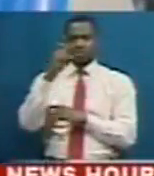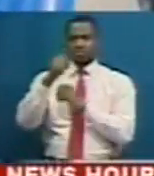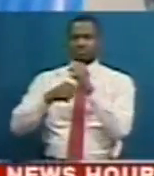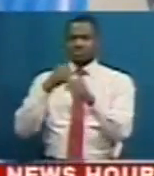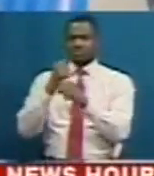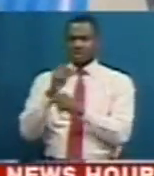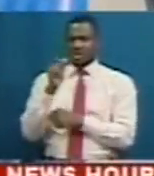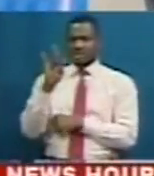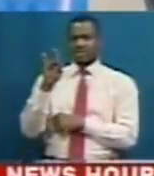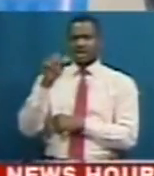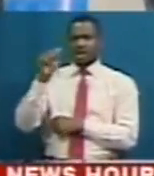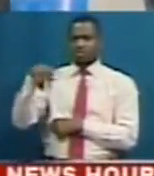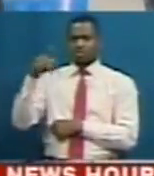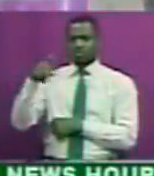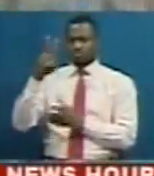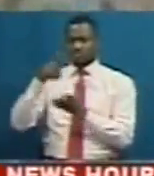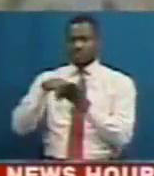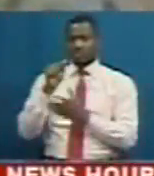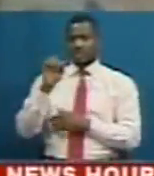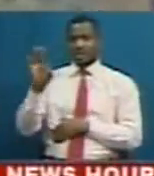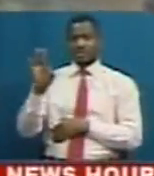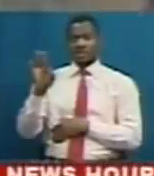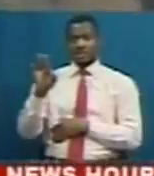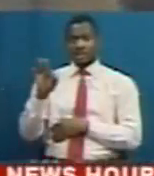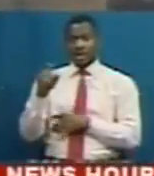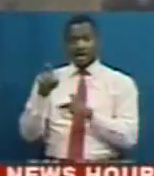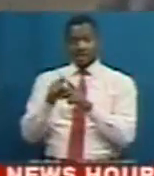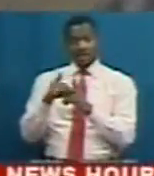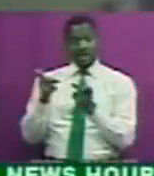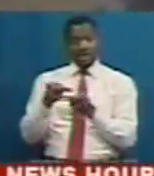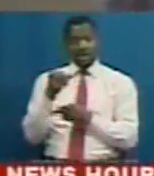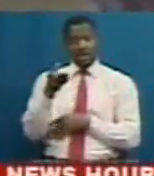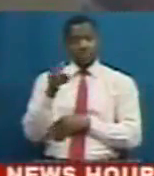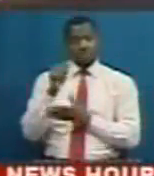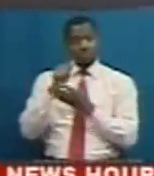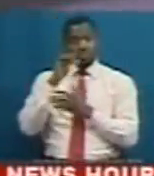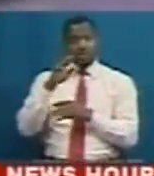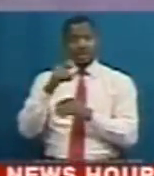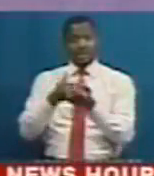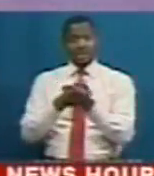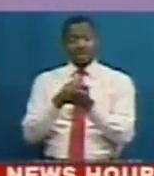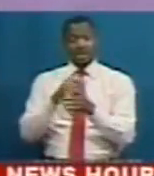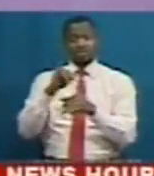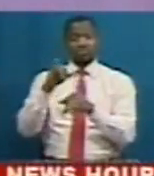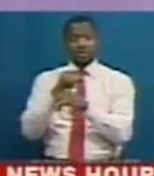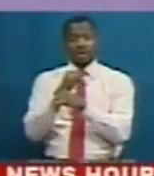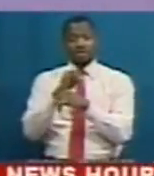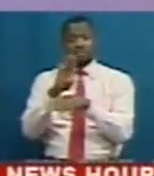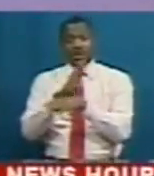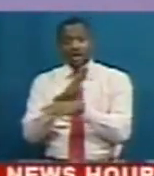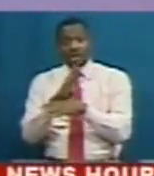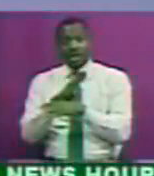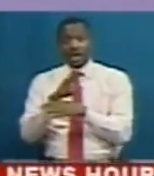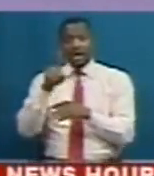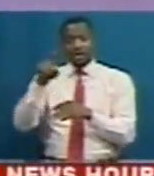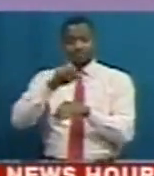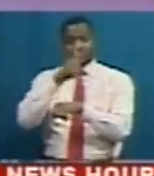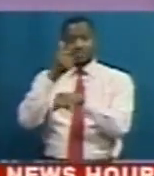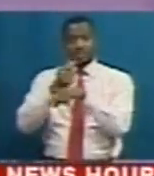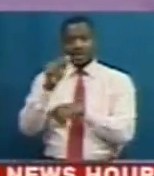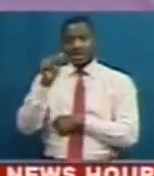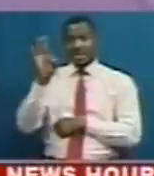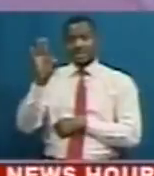on 18th April 2019. Industry Players, the Association of Ghana Industries, AGI, of which he founded